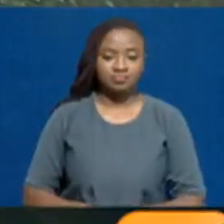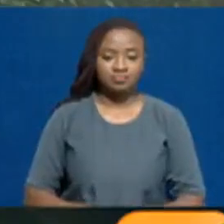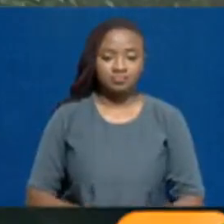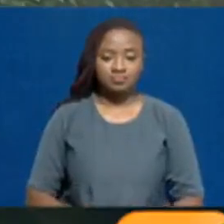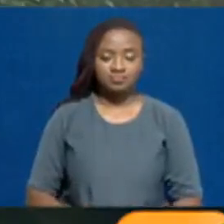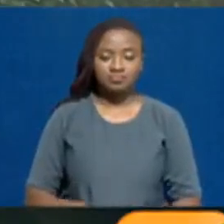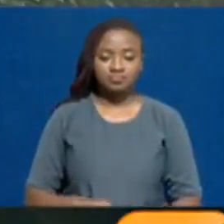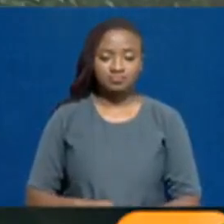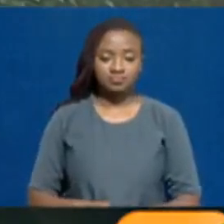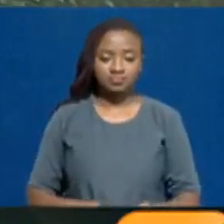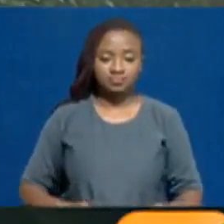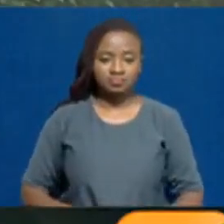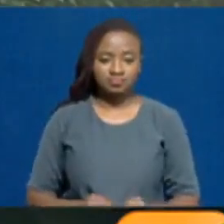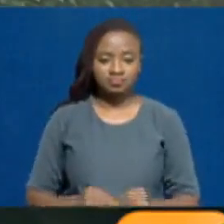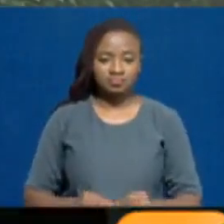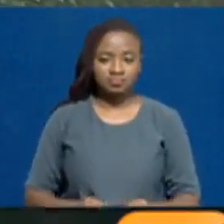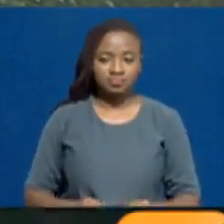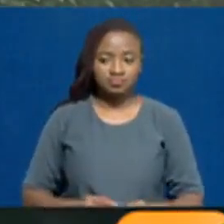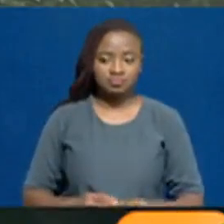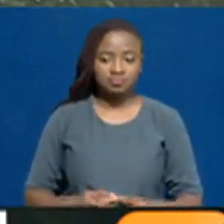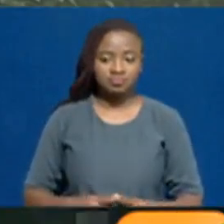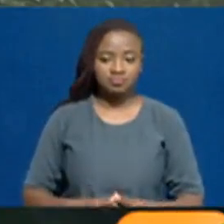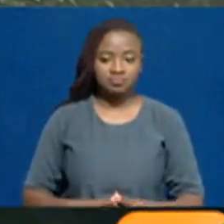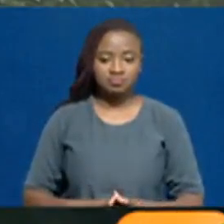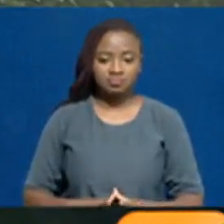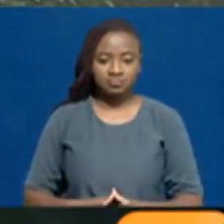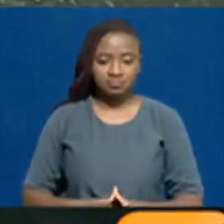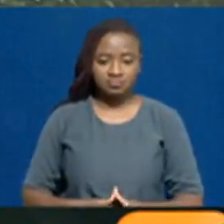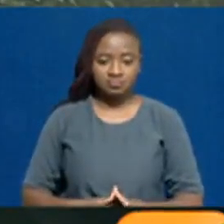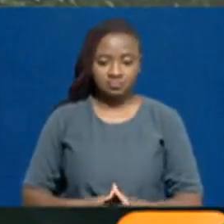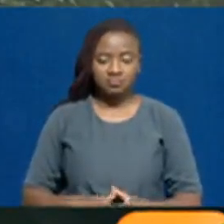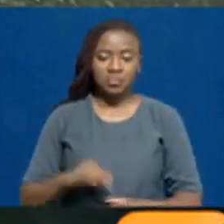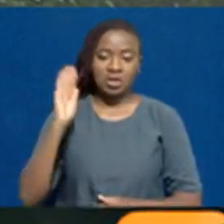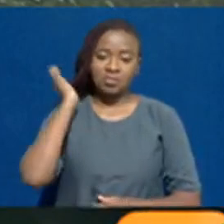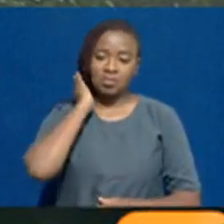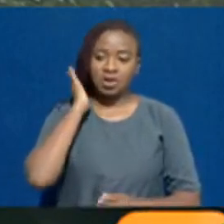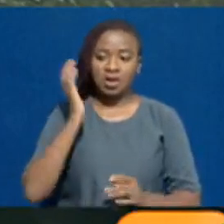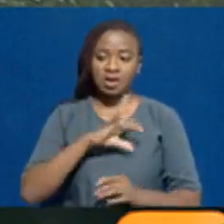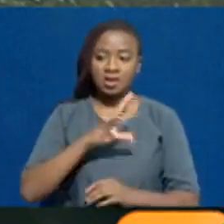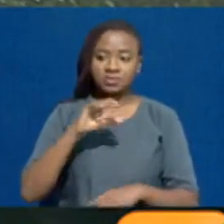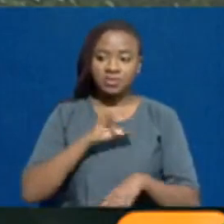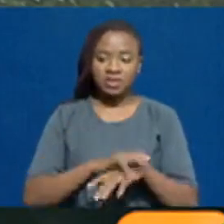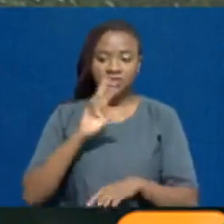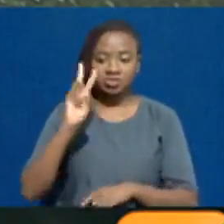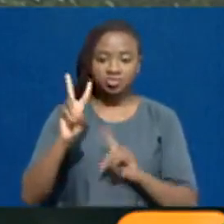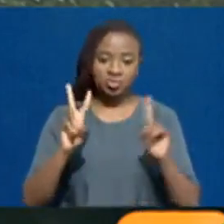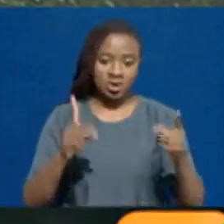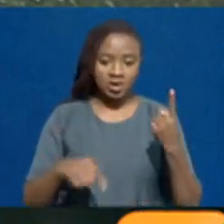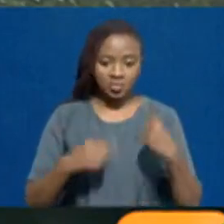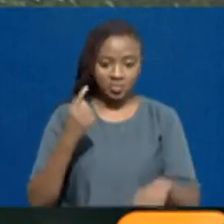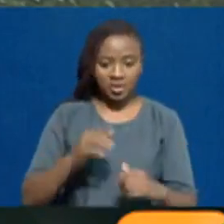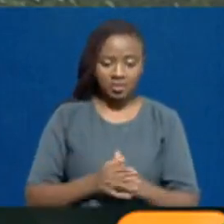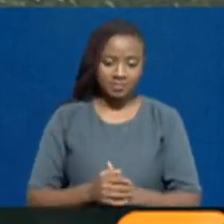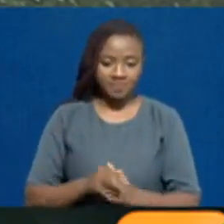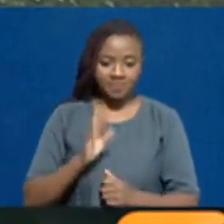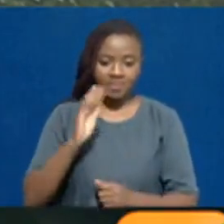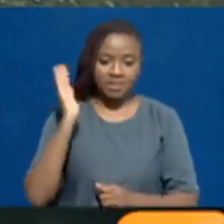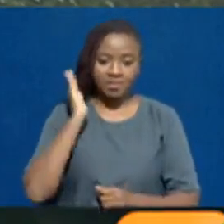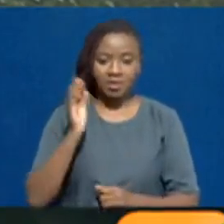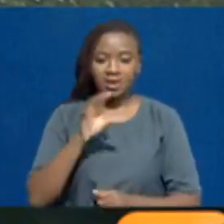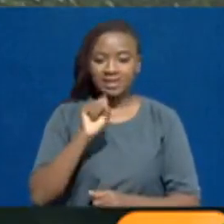Murang'a County, KCB Football Club registered a 2-1 win against the new boys, Murang'a Seal, to close the gap in the